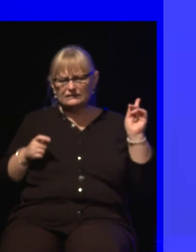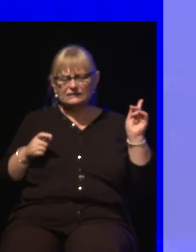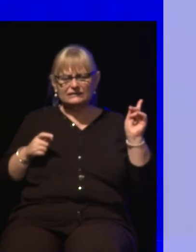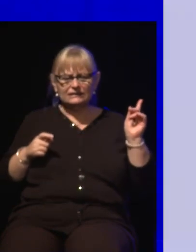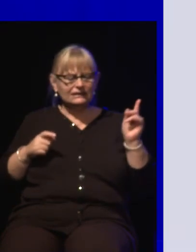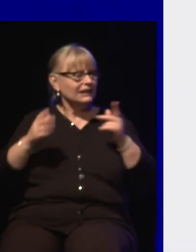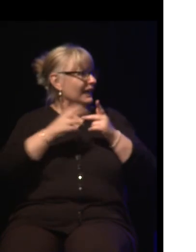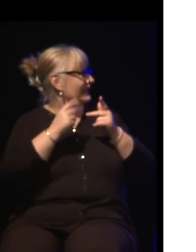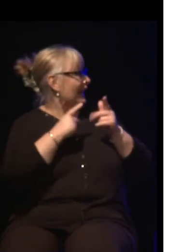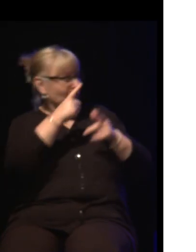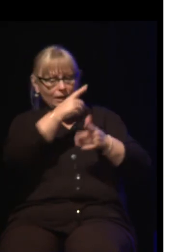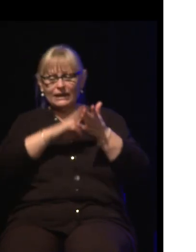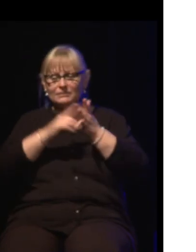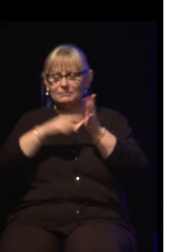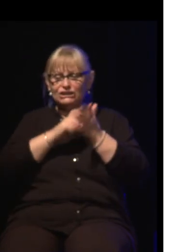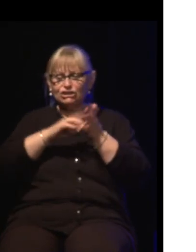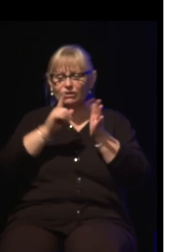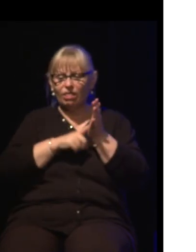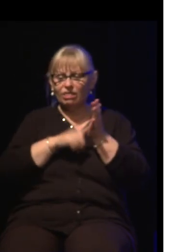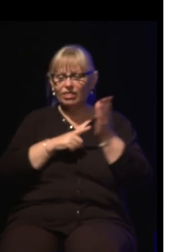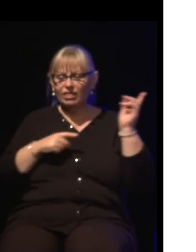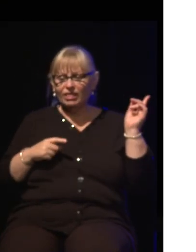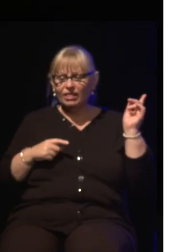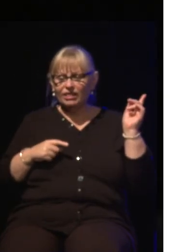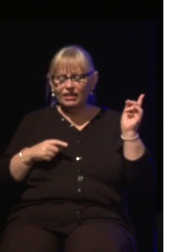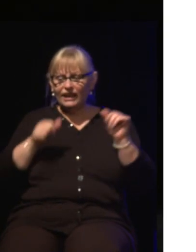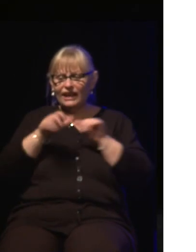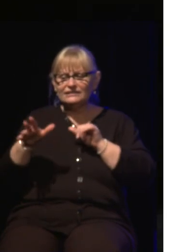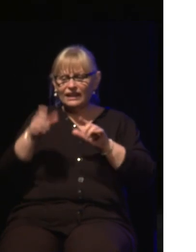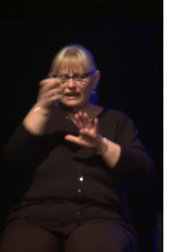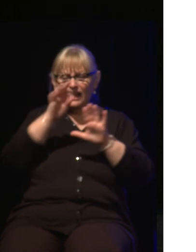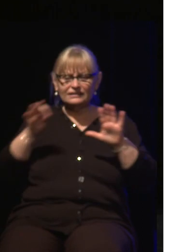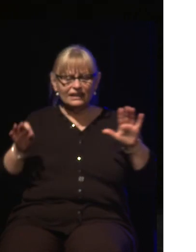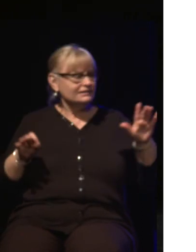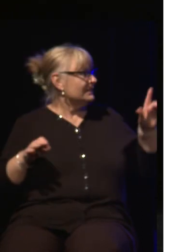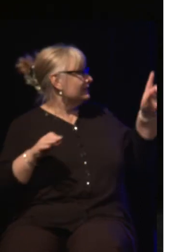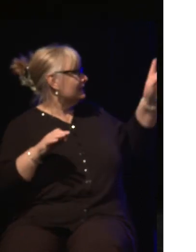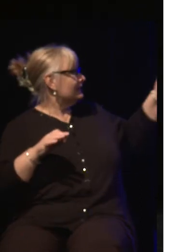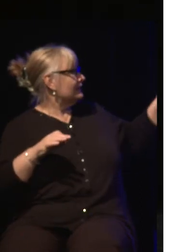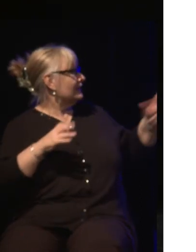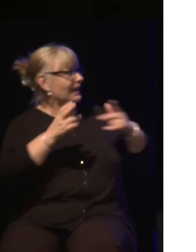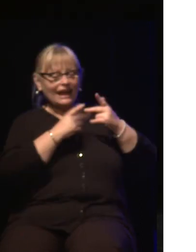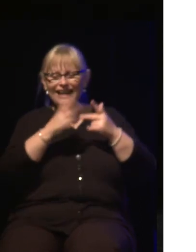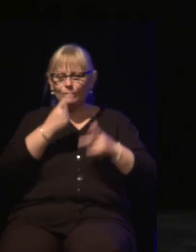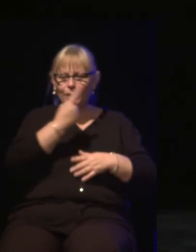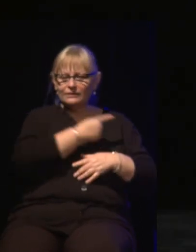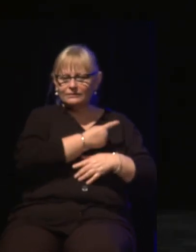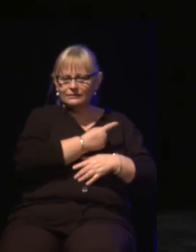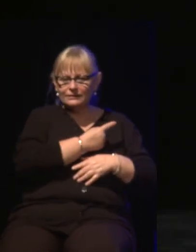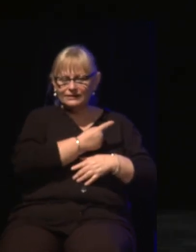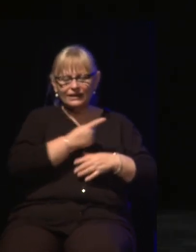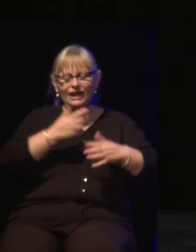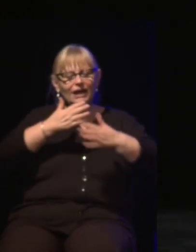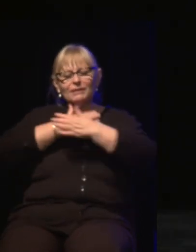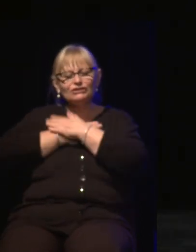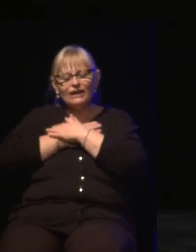Another one over in Mitchell by the same architect, as you can probably tell. Another one by the same architect, the much loved and hated